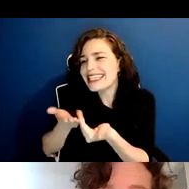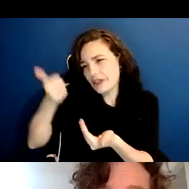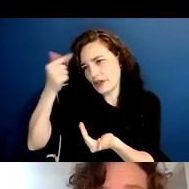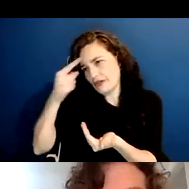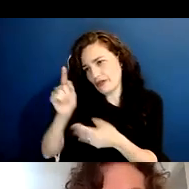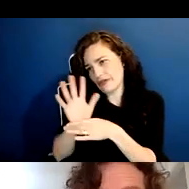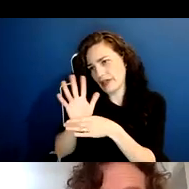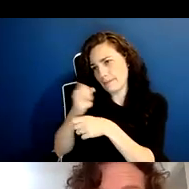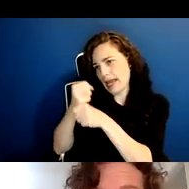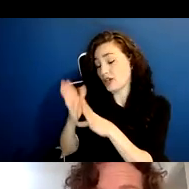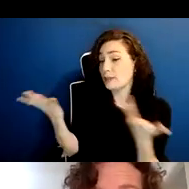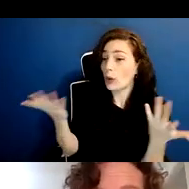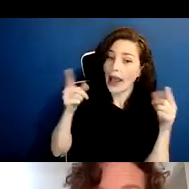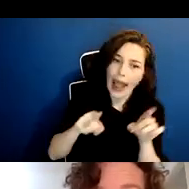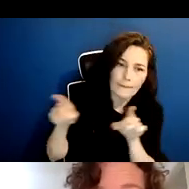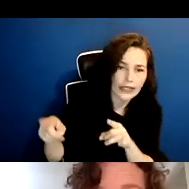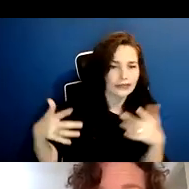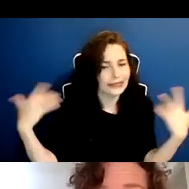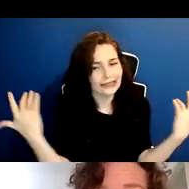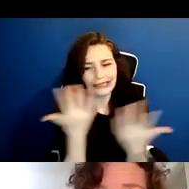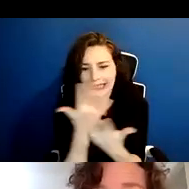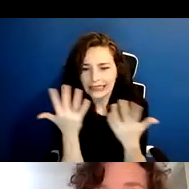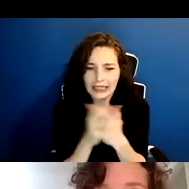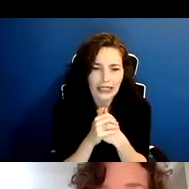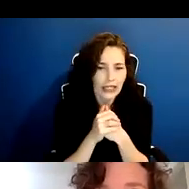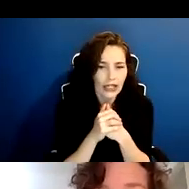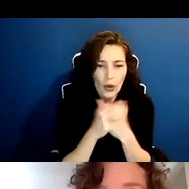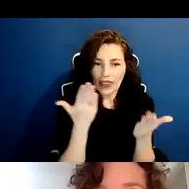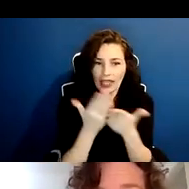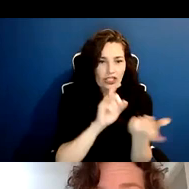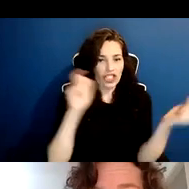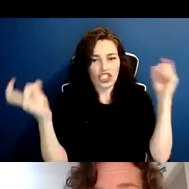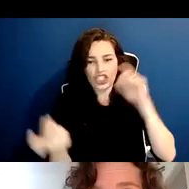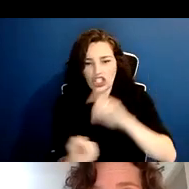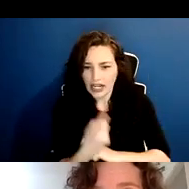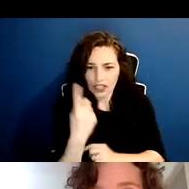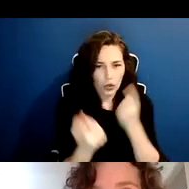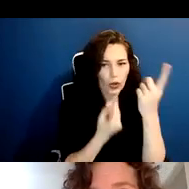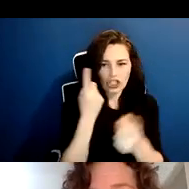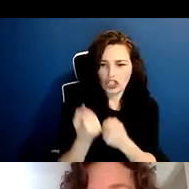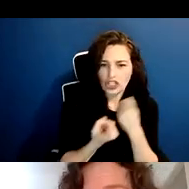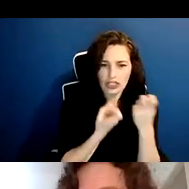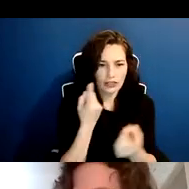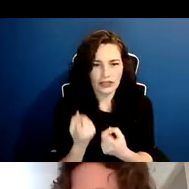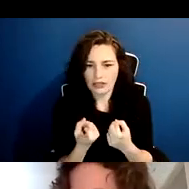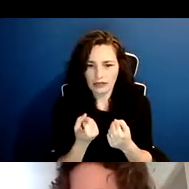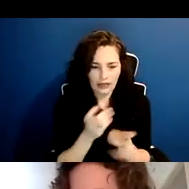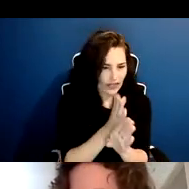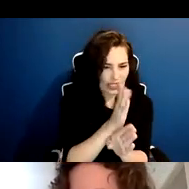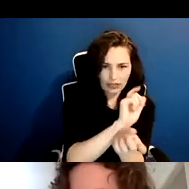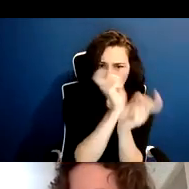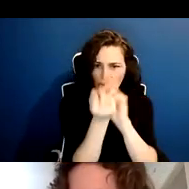few years is the field changed and questions that filmmakers had and funders had were evolving. And I